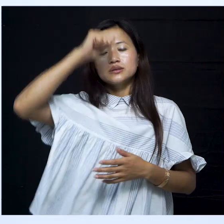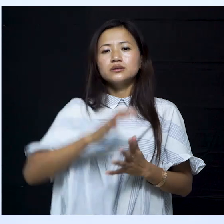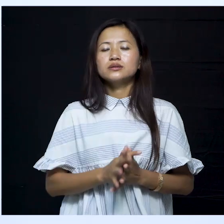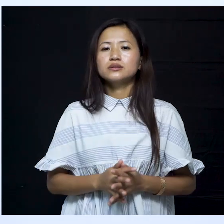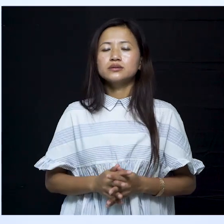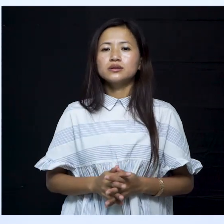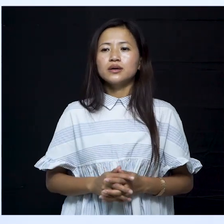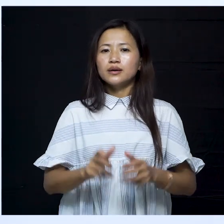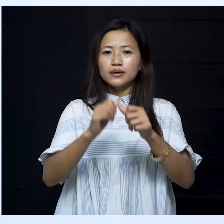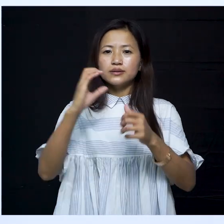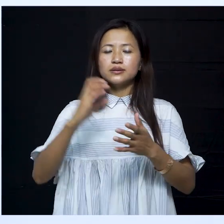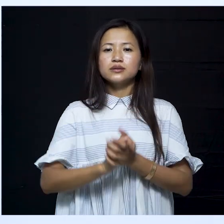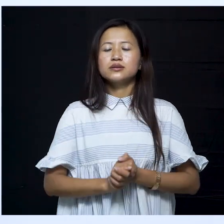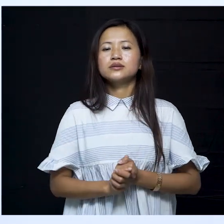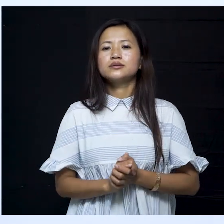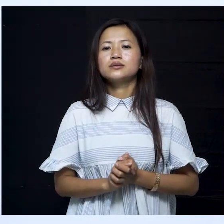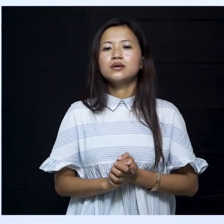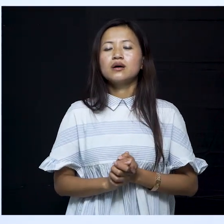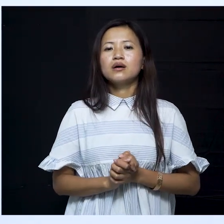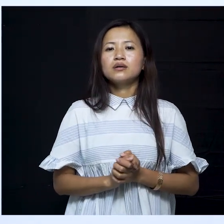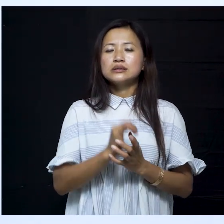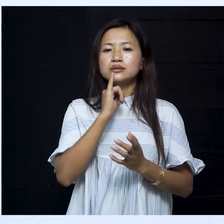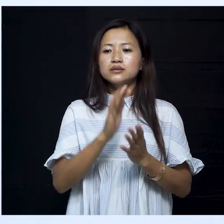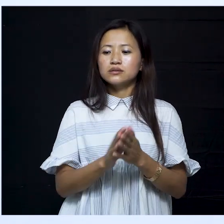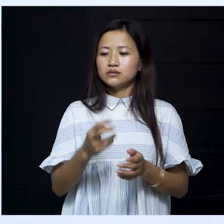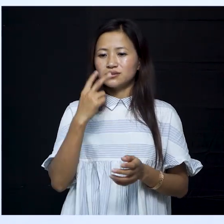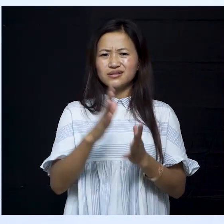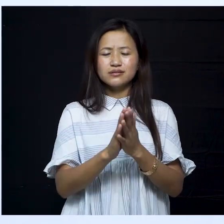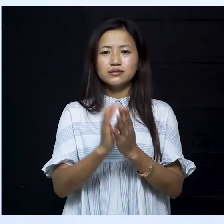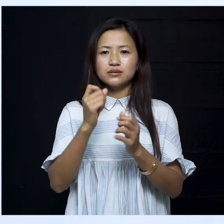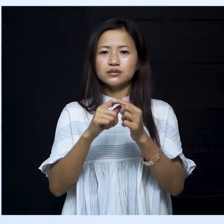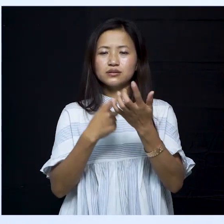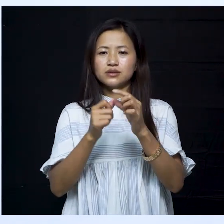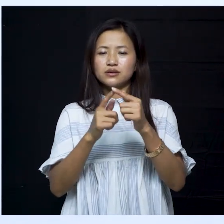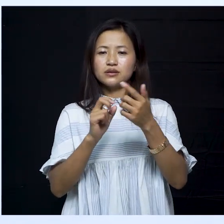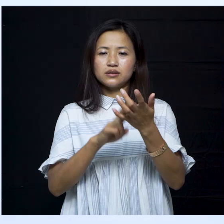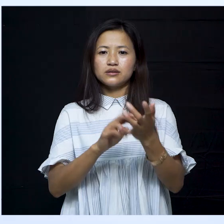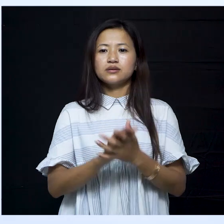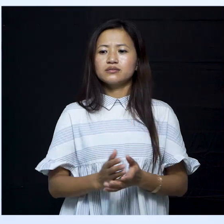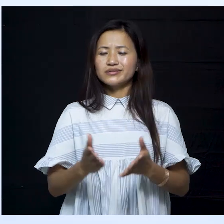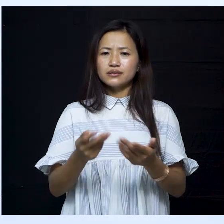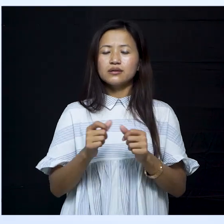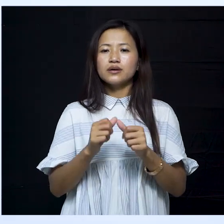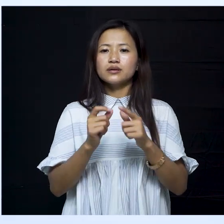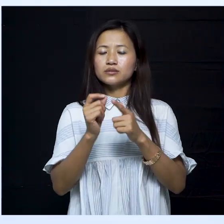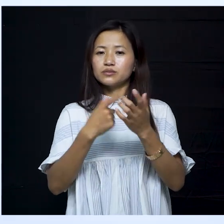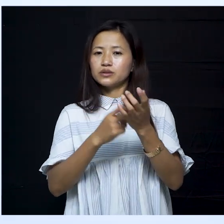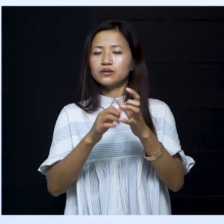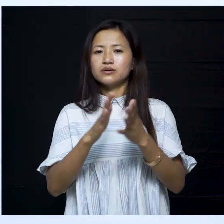in the essay, American English is, in a certain case, it has been appreciated,